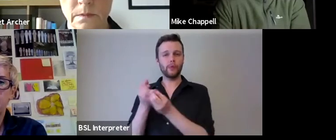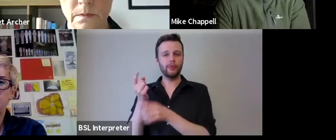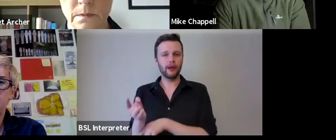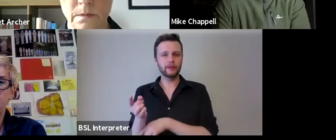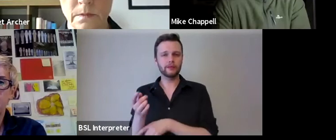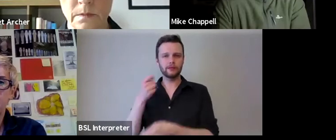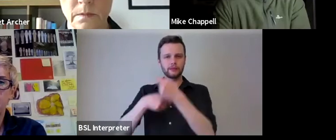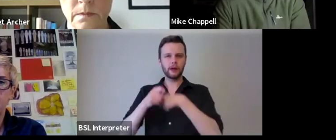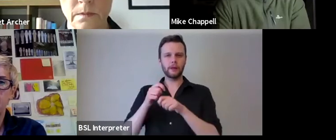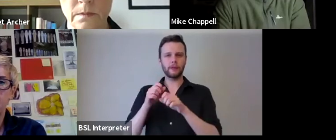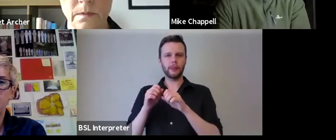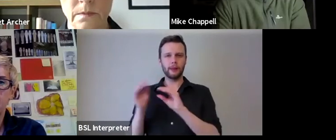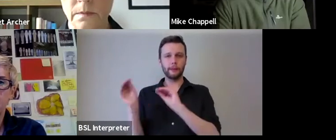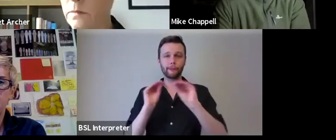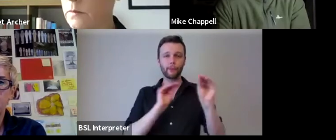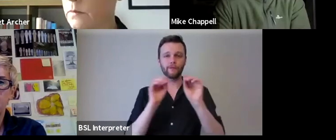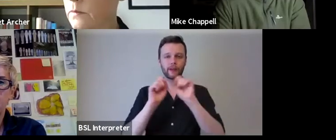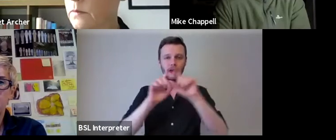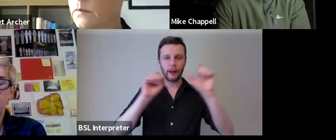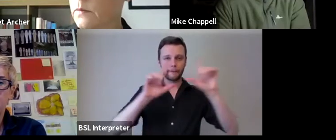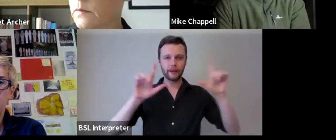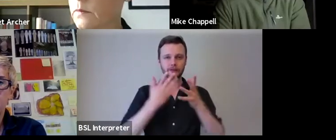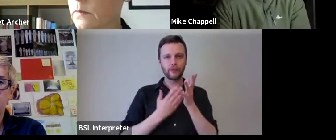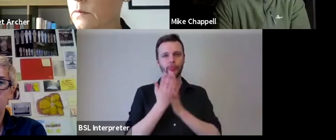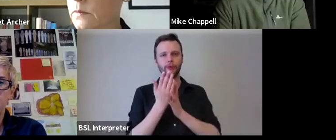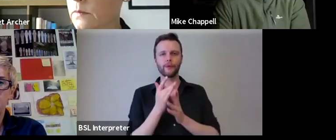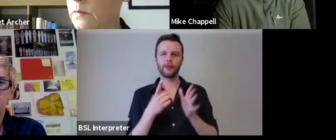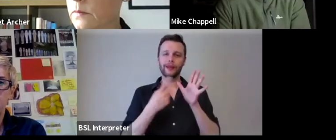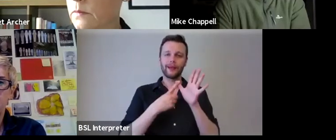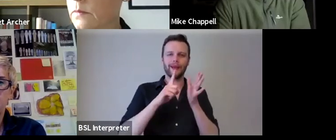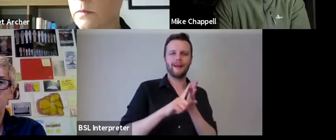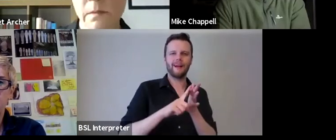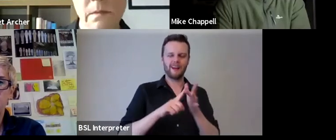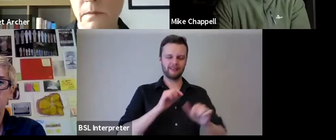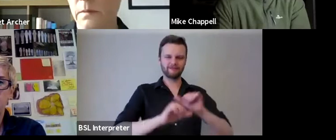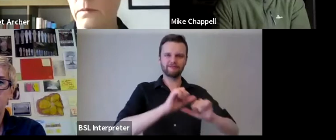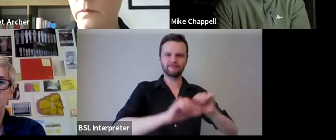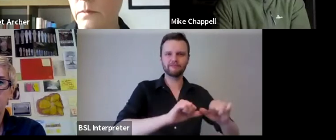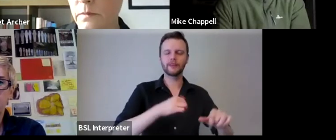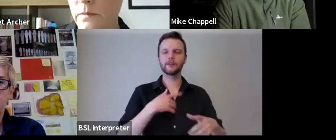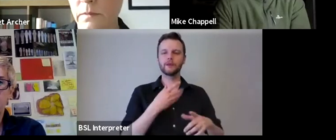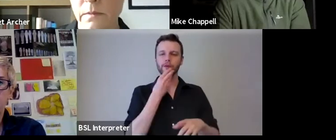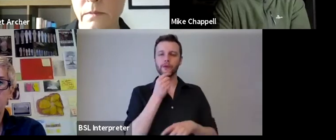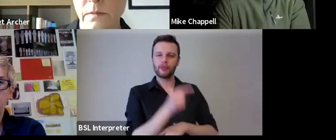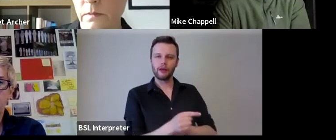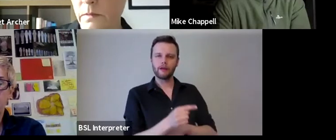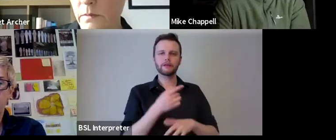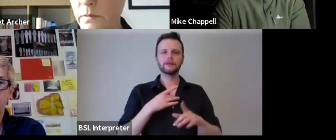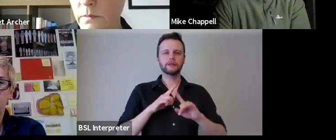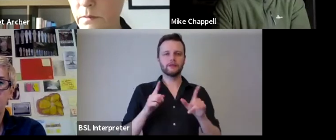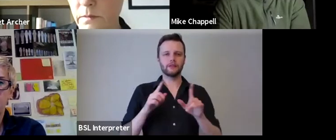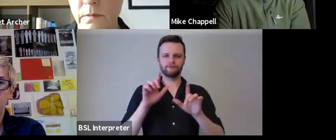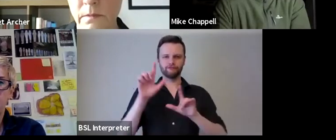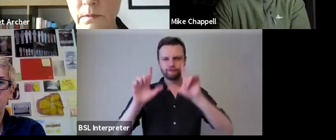into a moving image using like artificial intelligent algorithms to determine like camera paths and